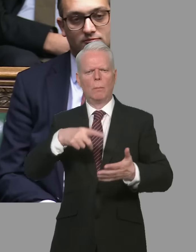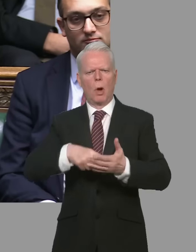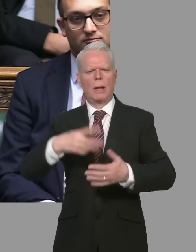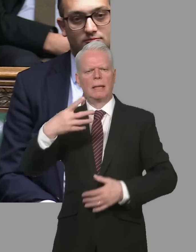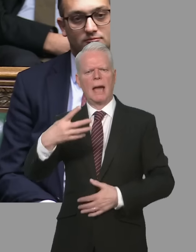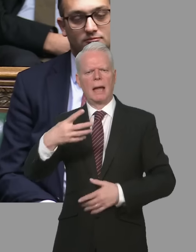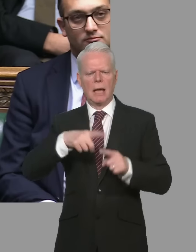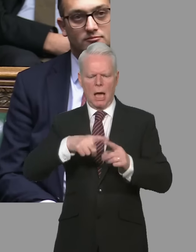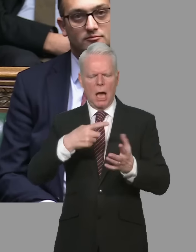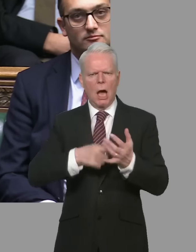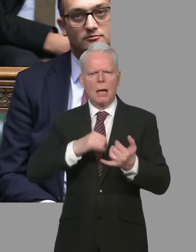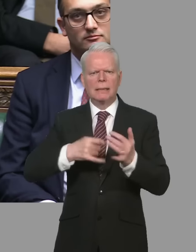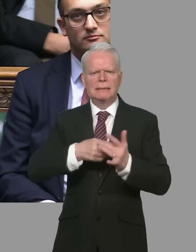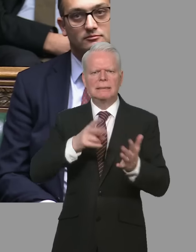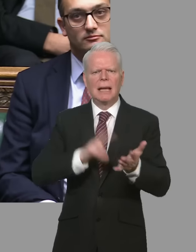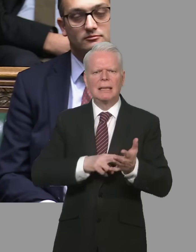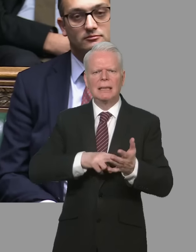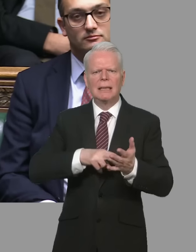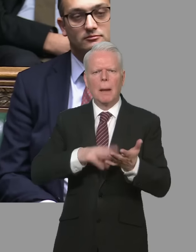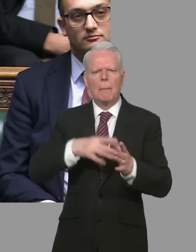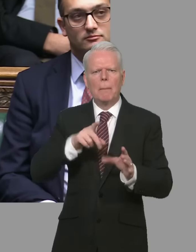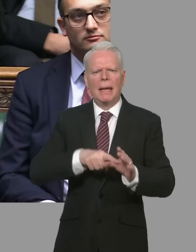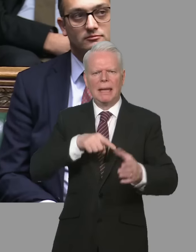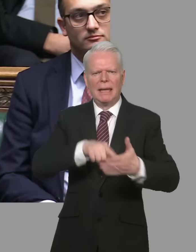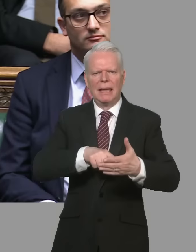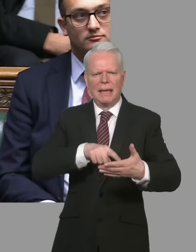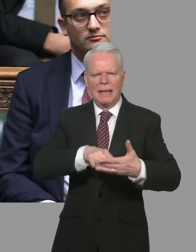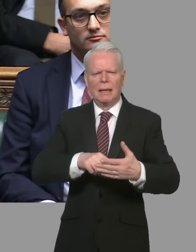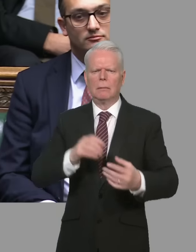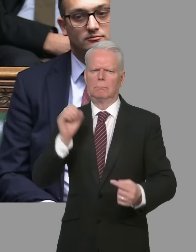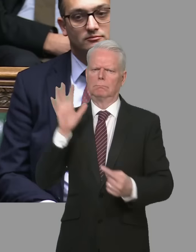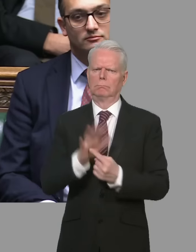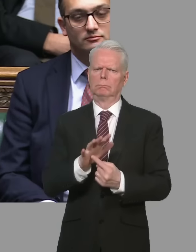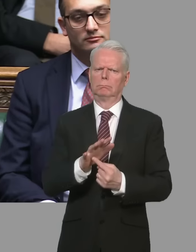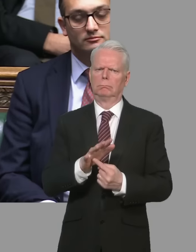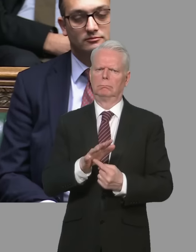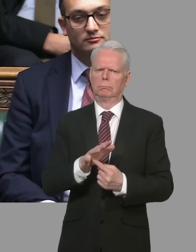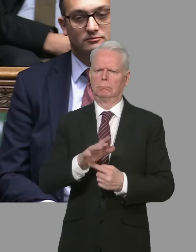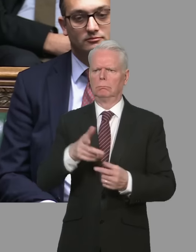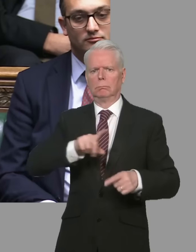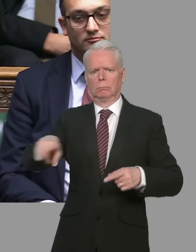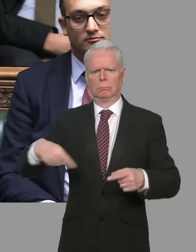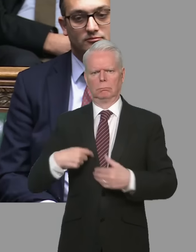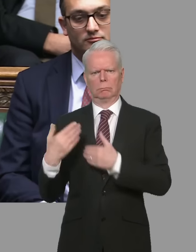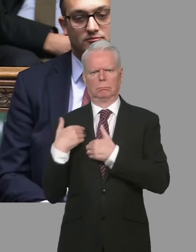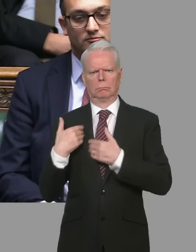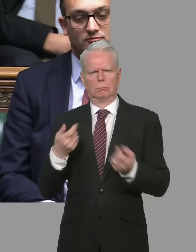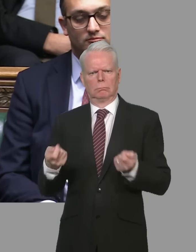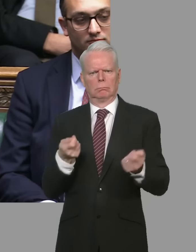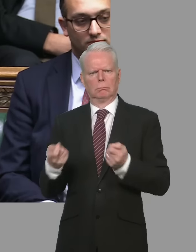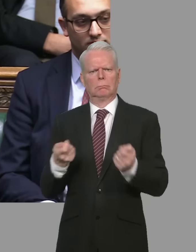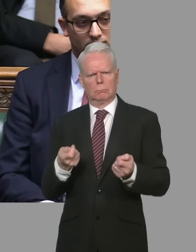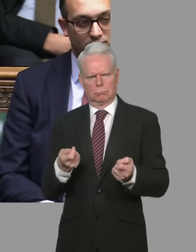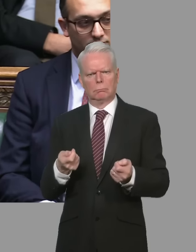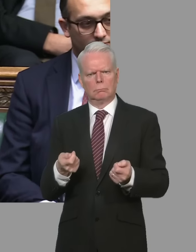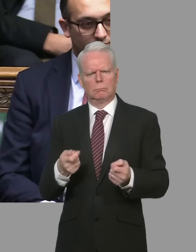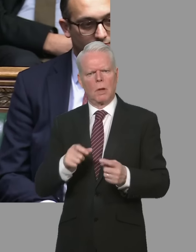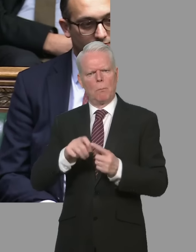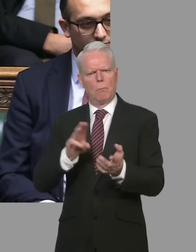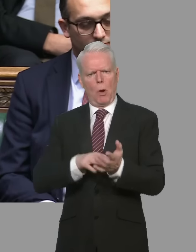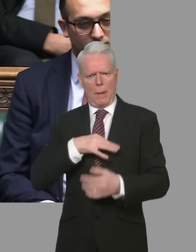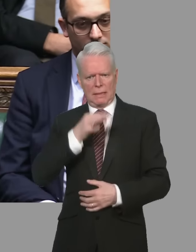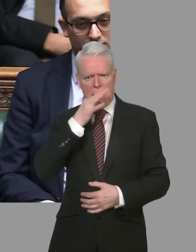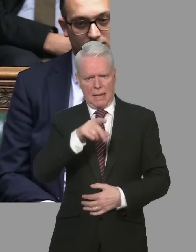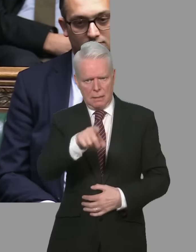Prime Ministers have always tried to dodge questions at Prime Minister's question time, and you're not responsible for the answers they give. But what we have seen